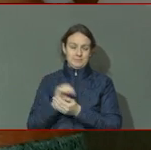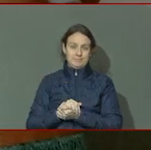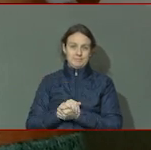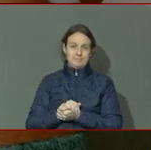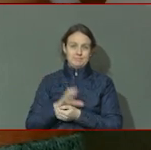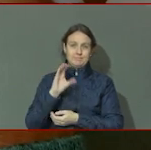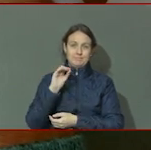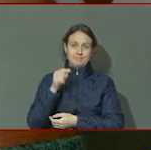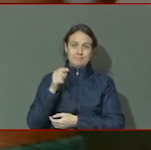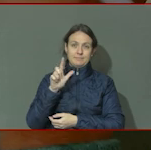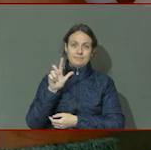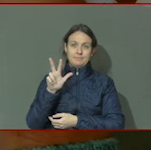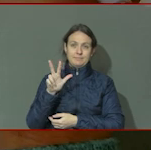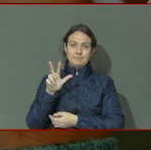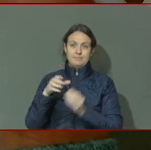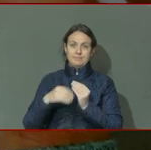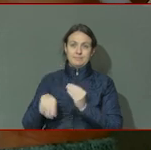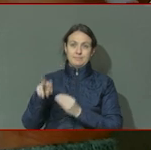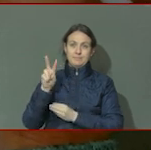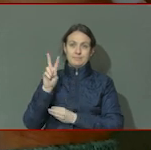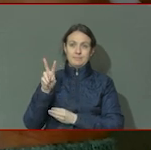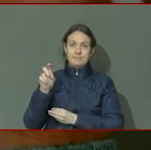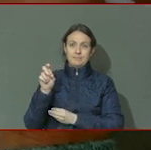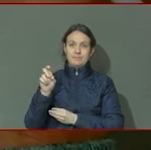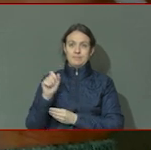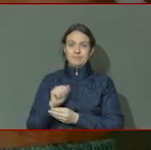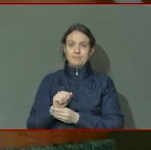now 0,78 minus 2 times